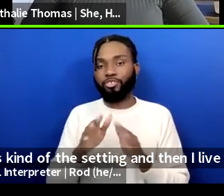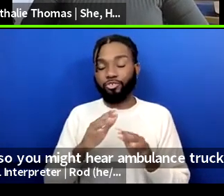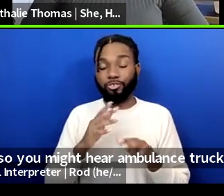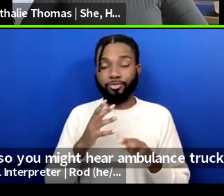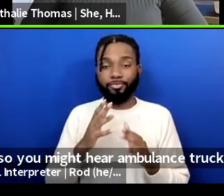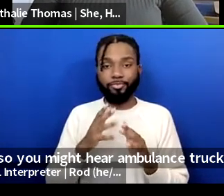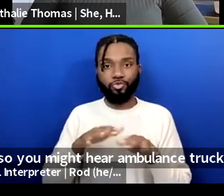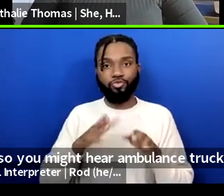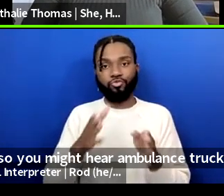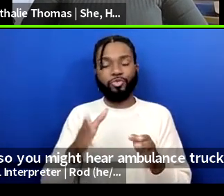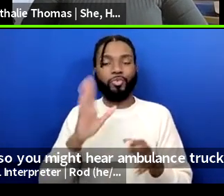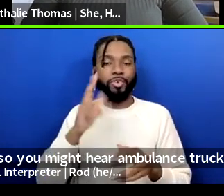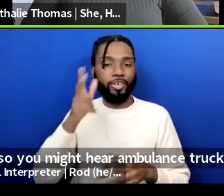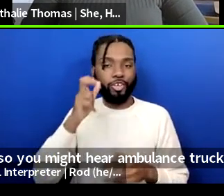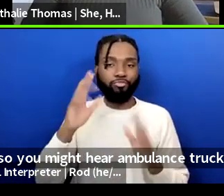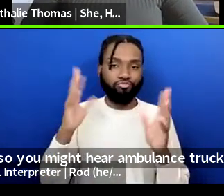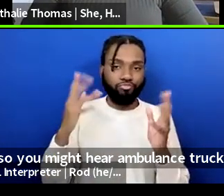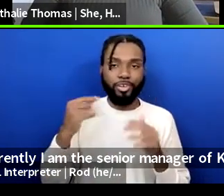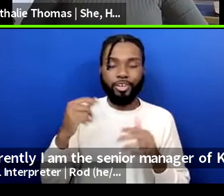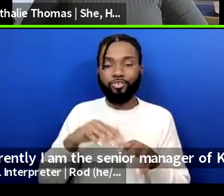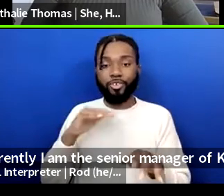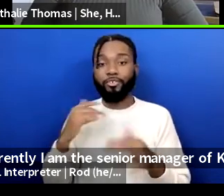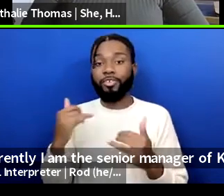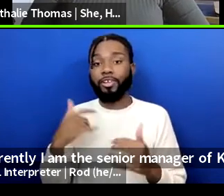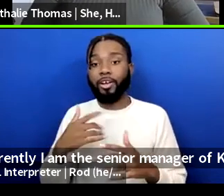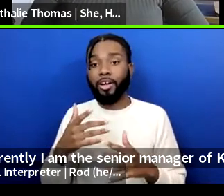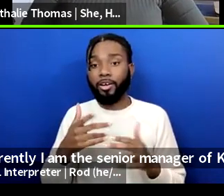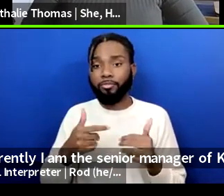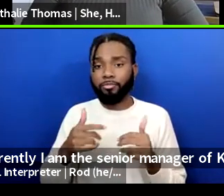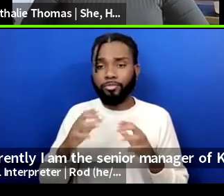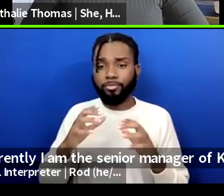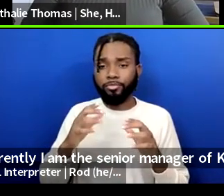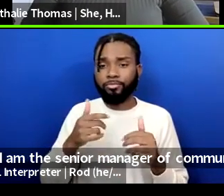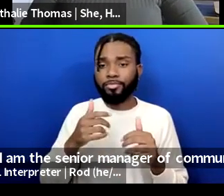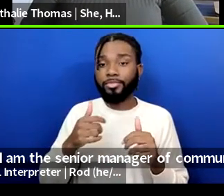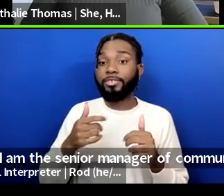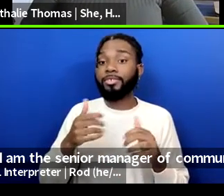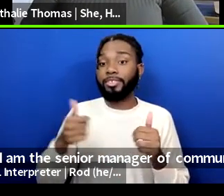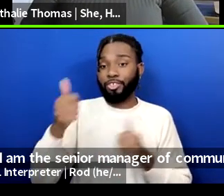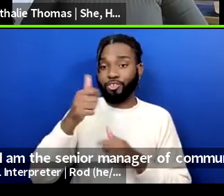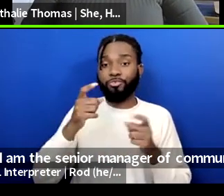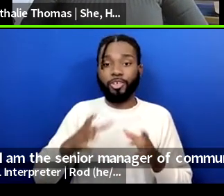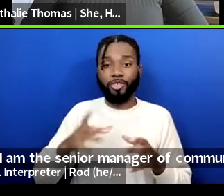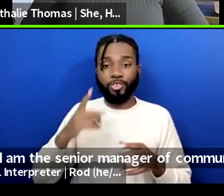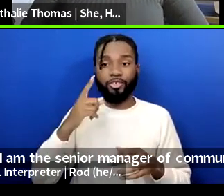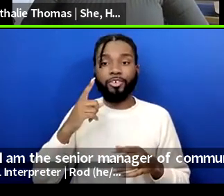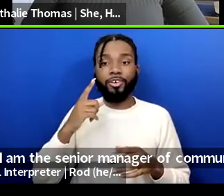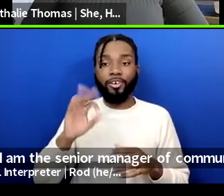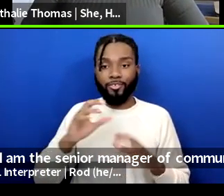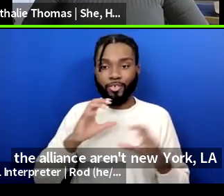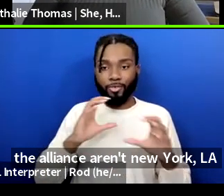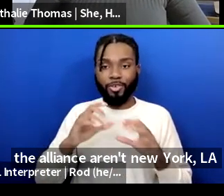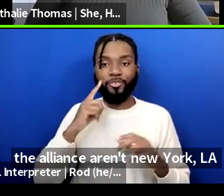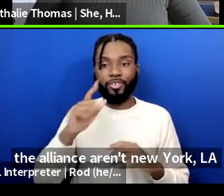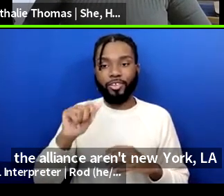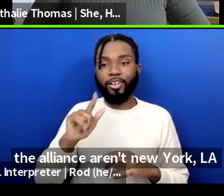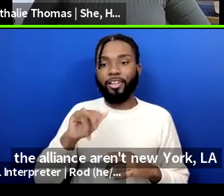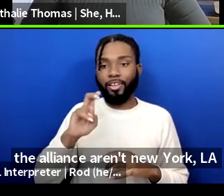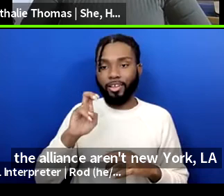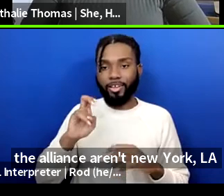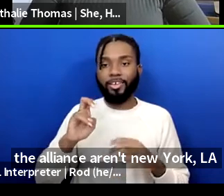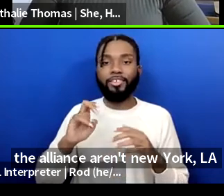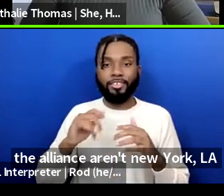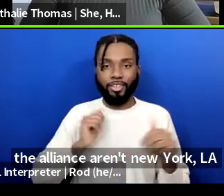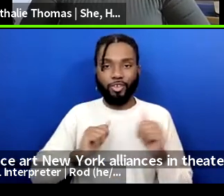Currently, I am the senior manager of communications at the Alliance Art New York, Alliance Resident Theaters of New